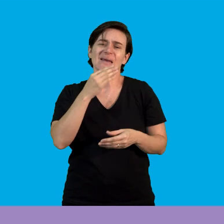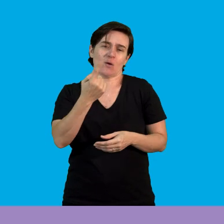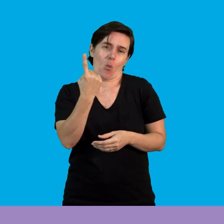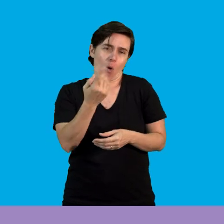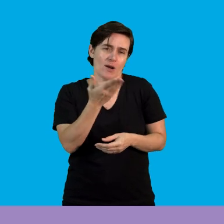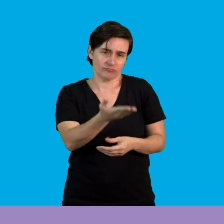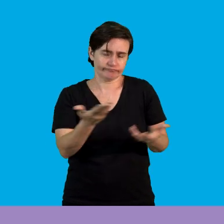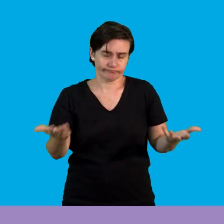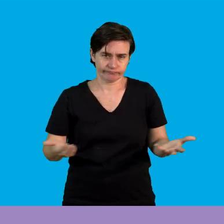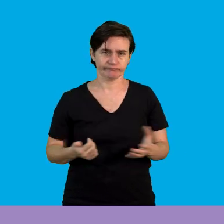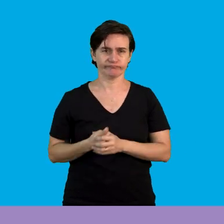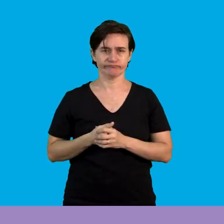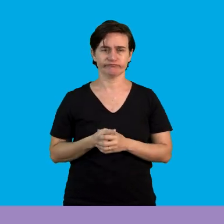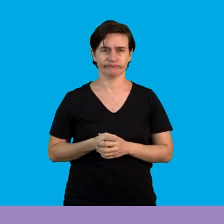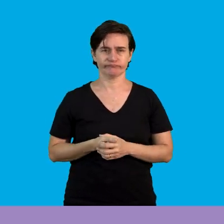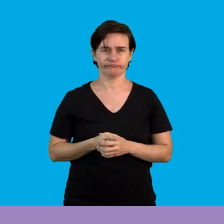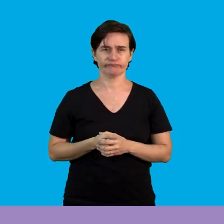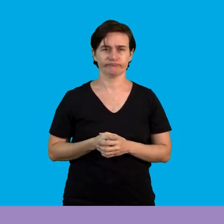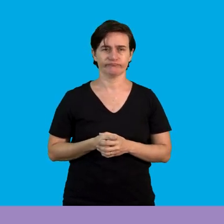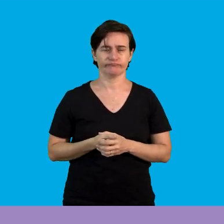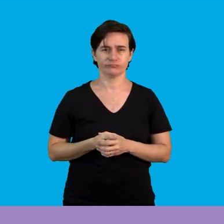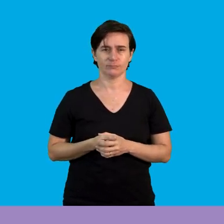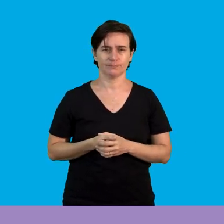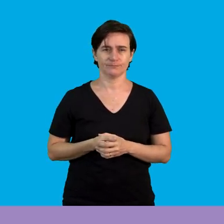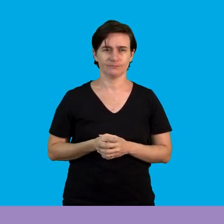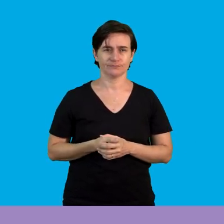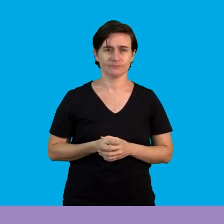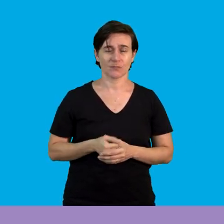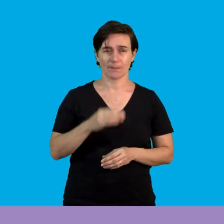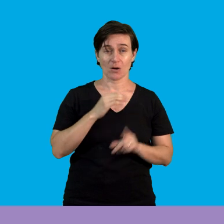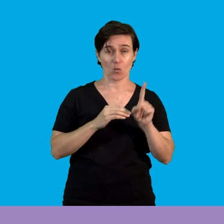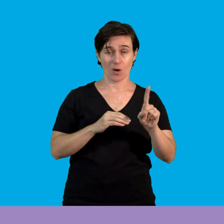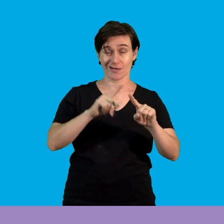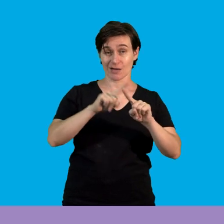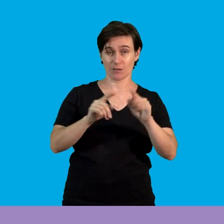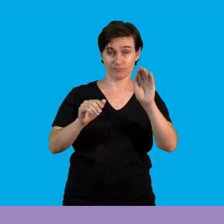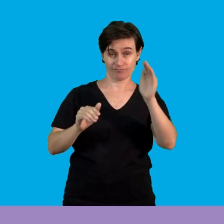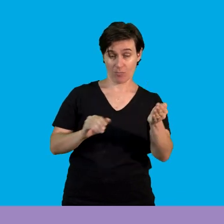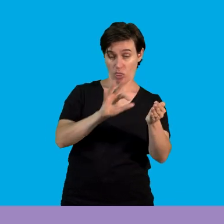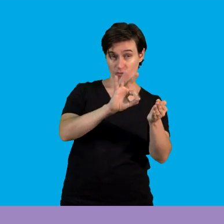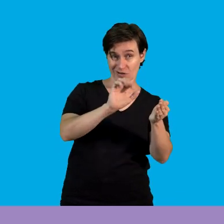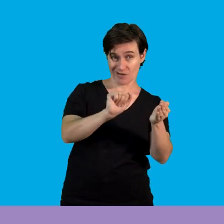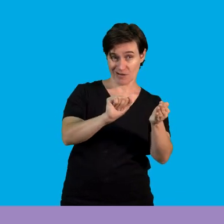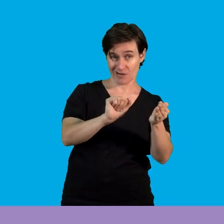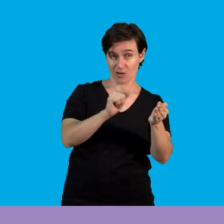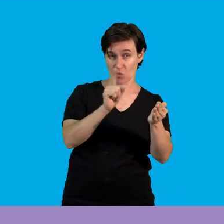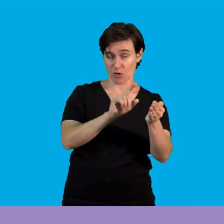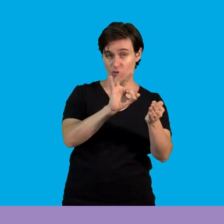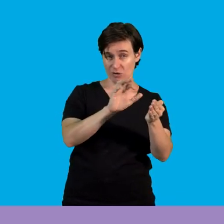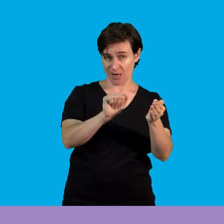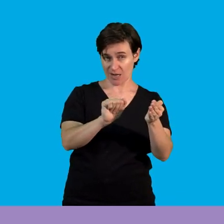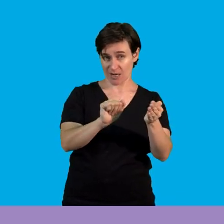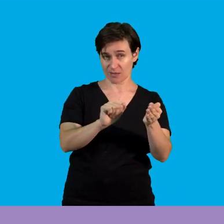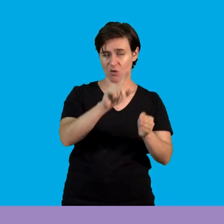number or an expression, we remember that there is a 1 that we need to multiply the bracket with. So 1 multiplied by 3a then